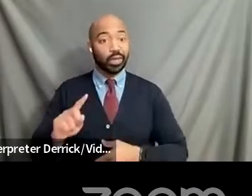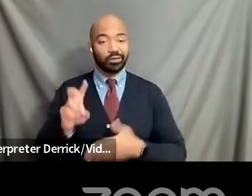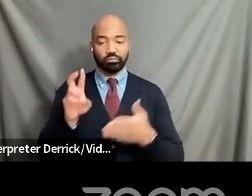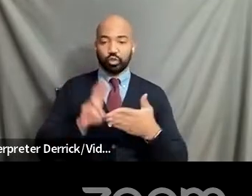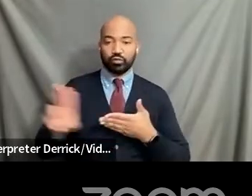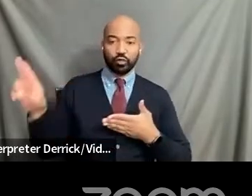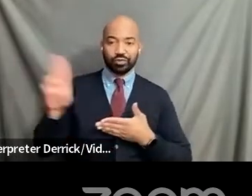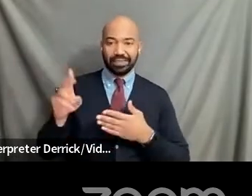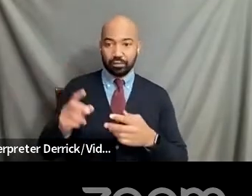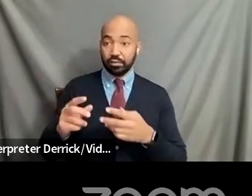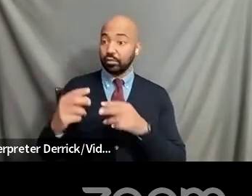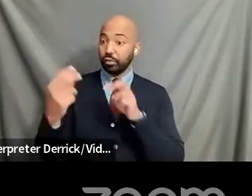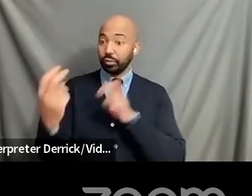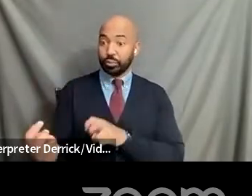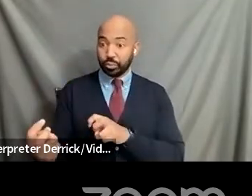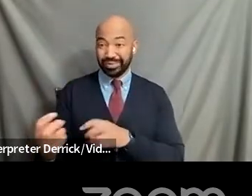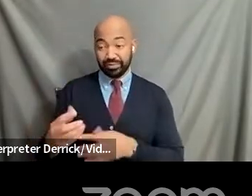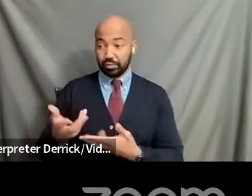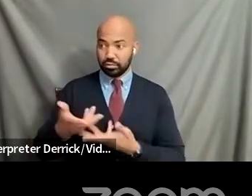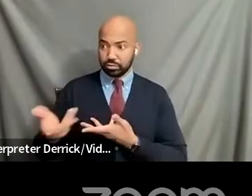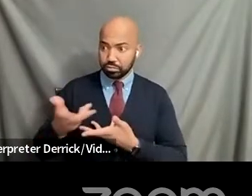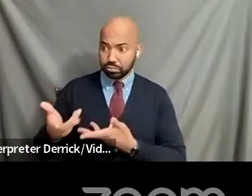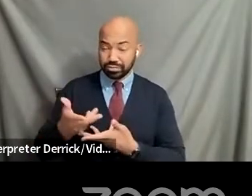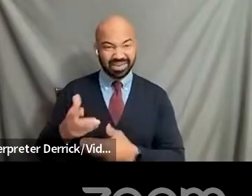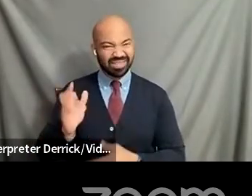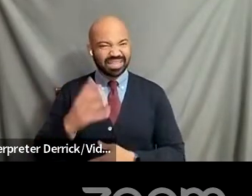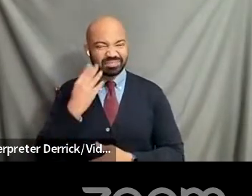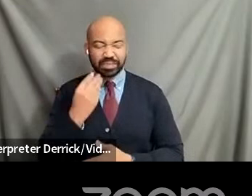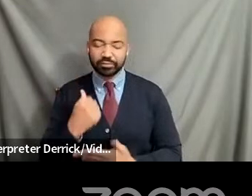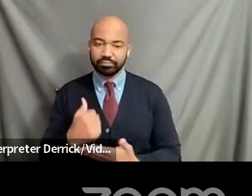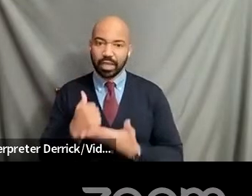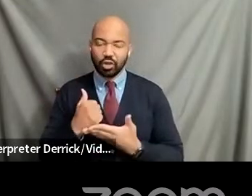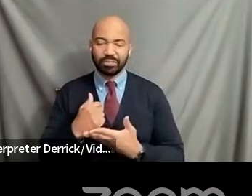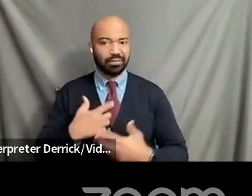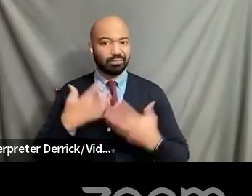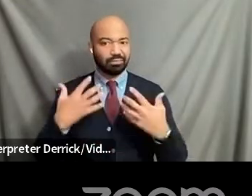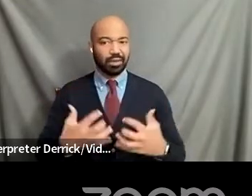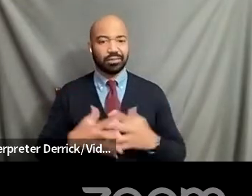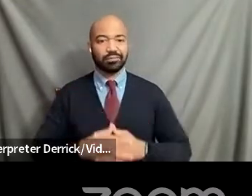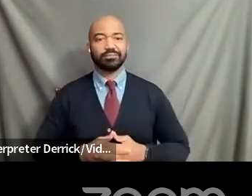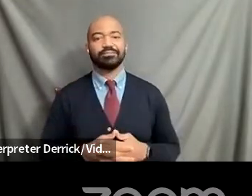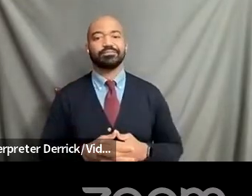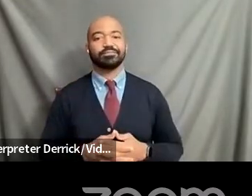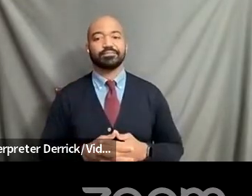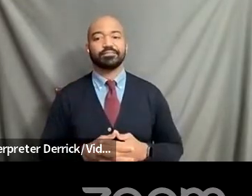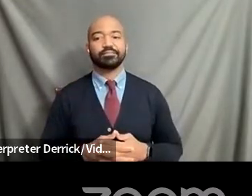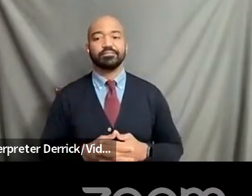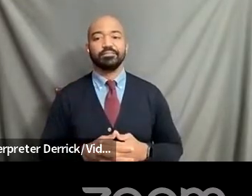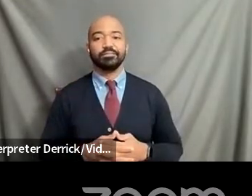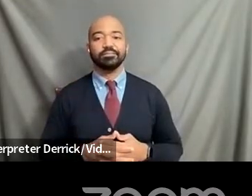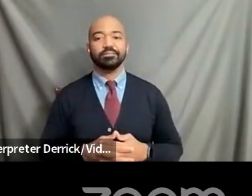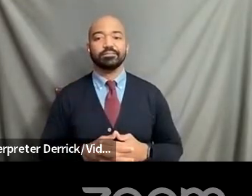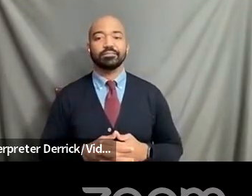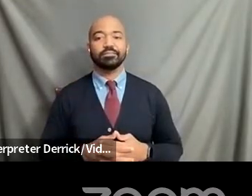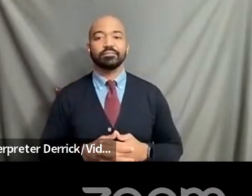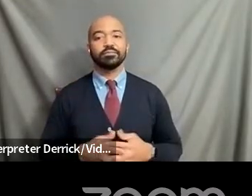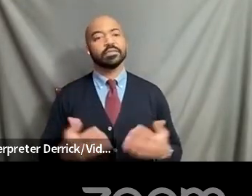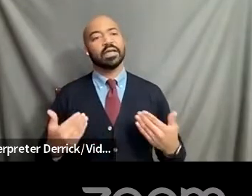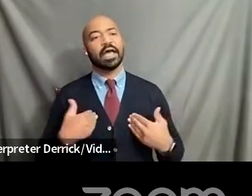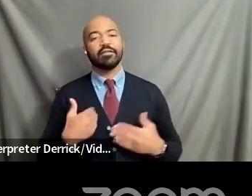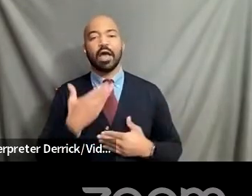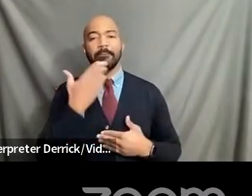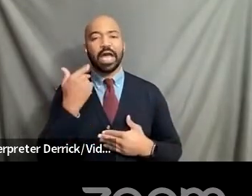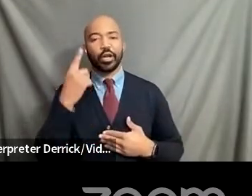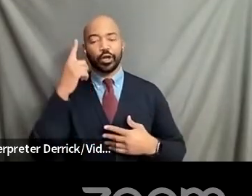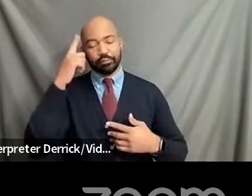I can attest how much she really helped me in terms of really helping me just have better frameworks to